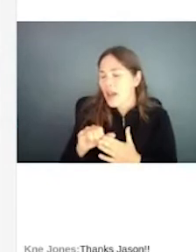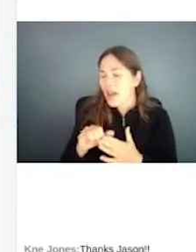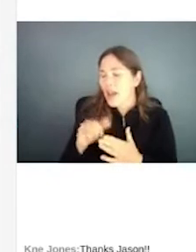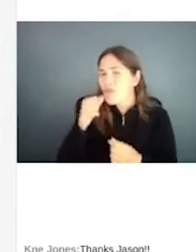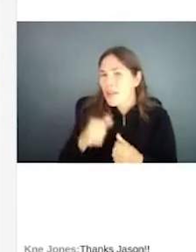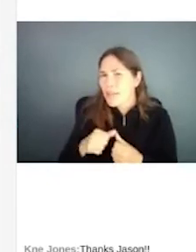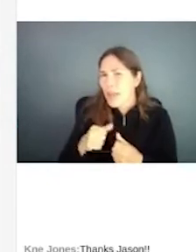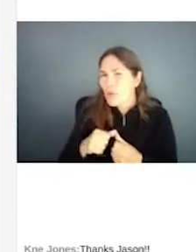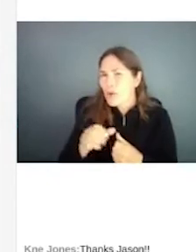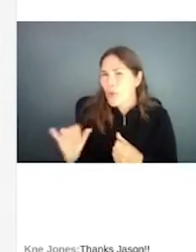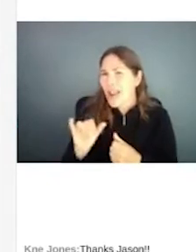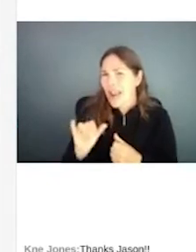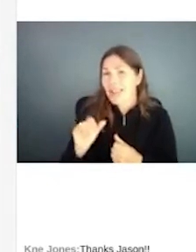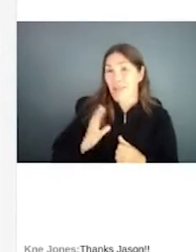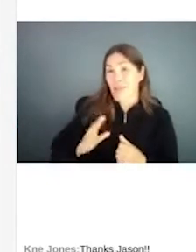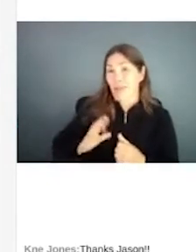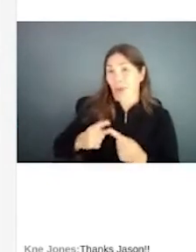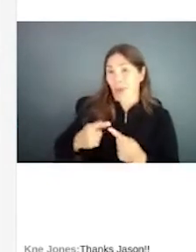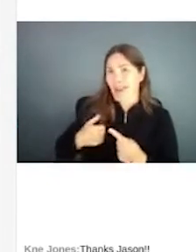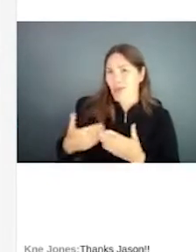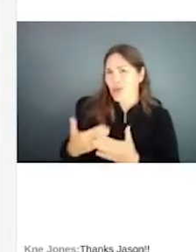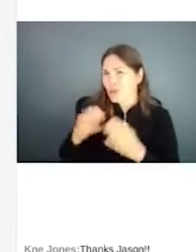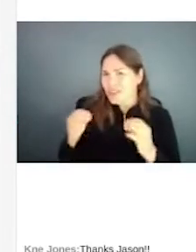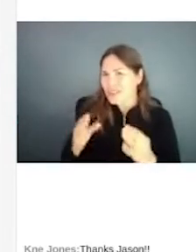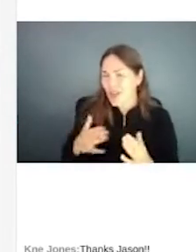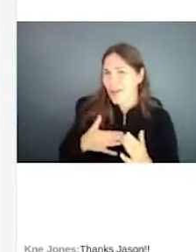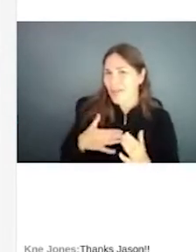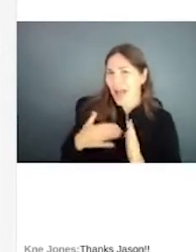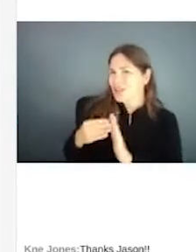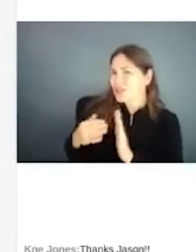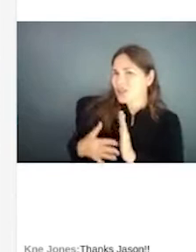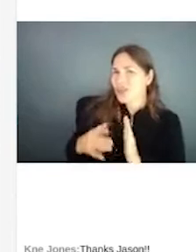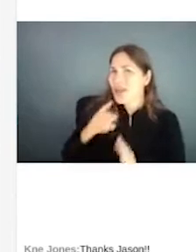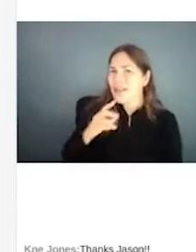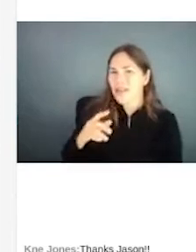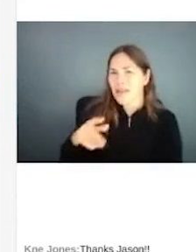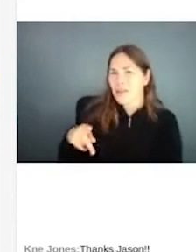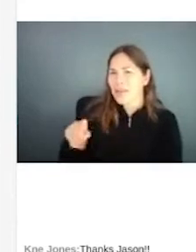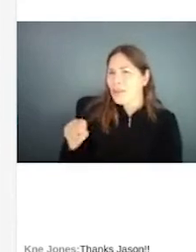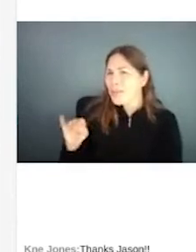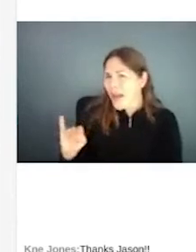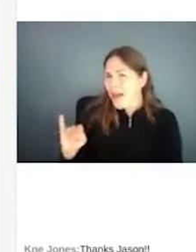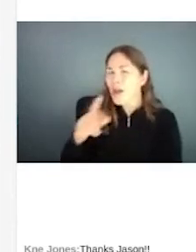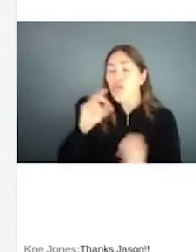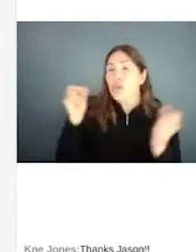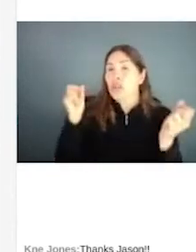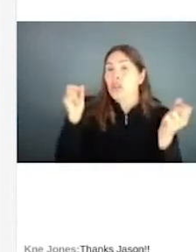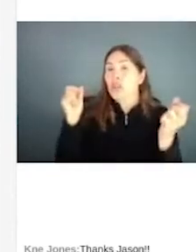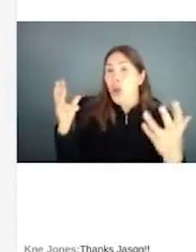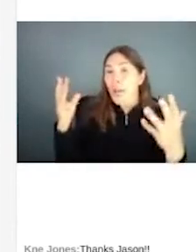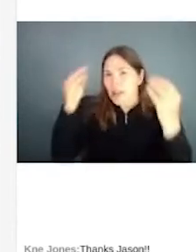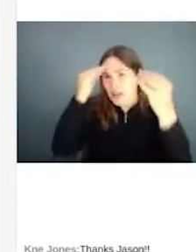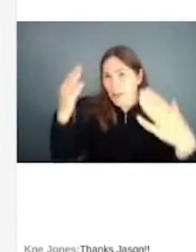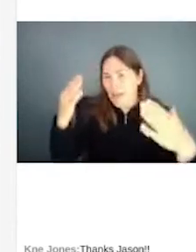remembering what it was like to be a new teacher, so often it's a TMI. There's just so much information. I